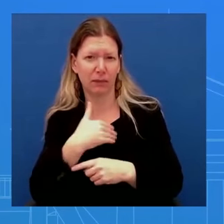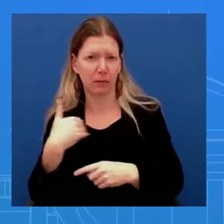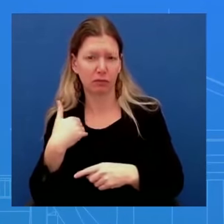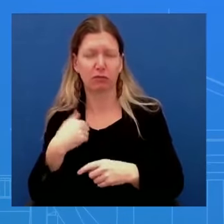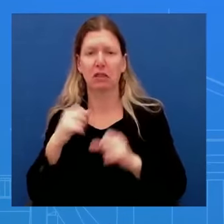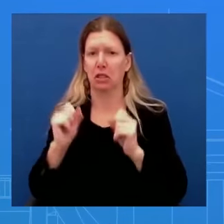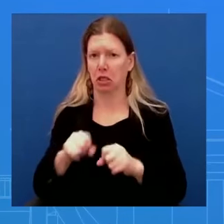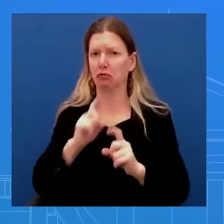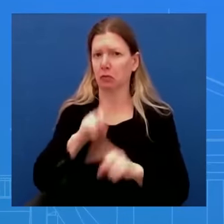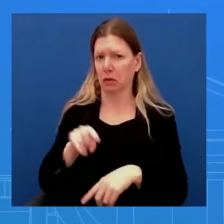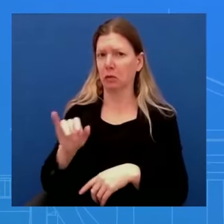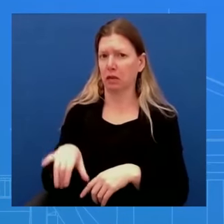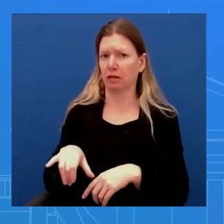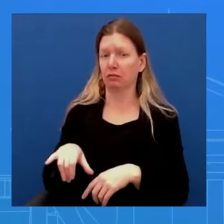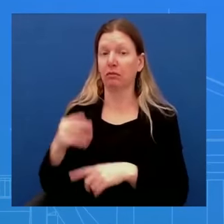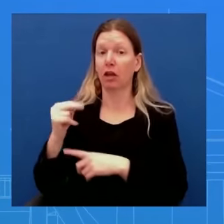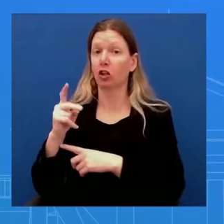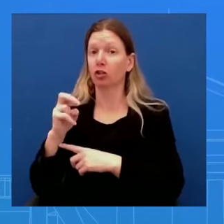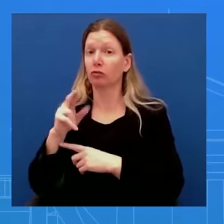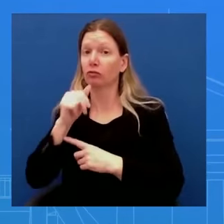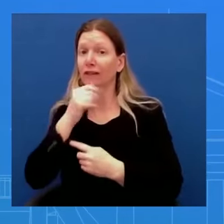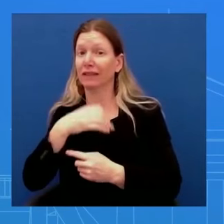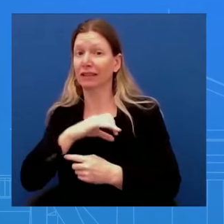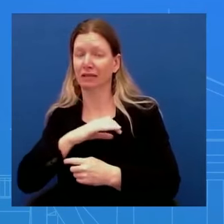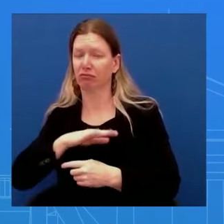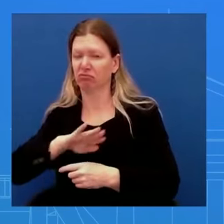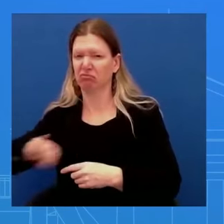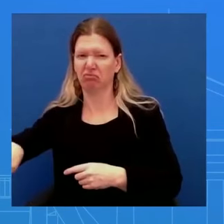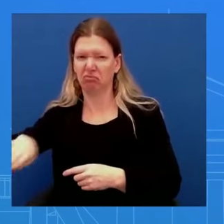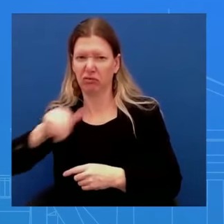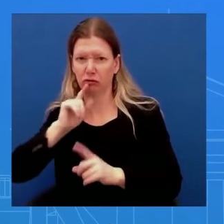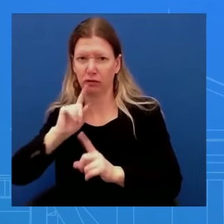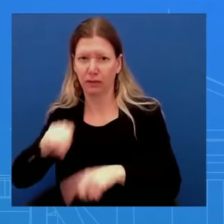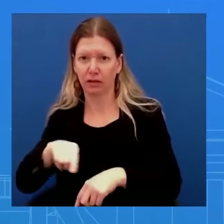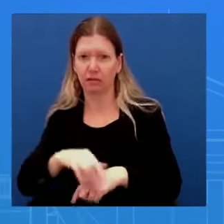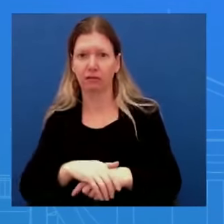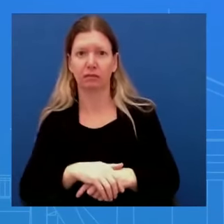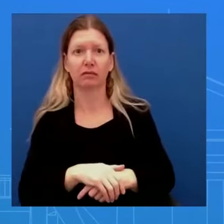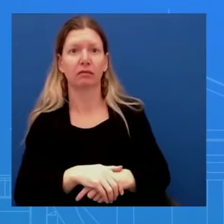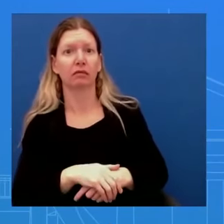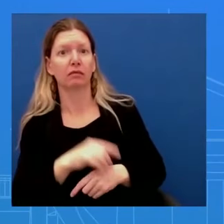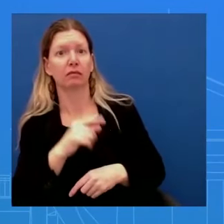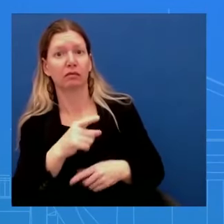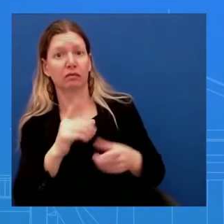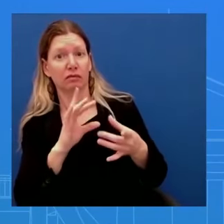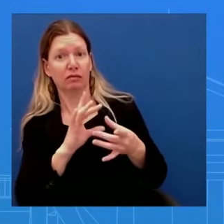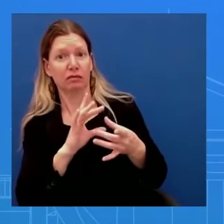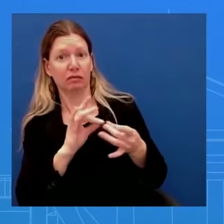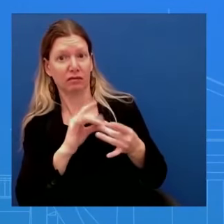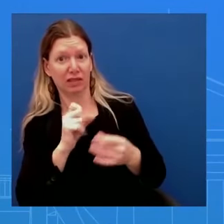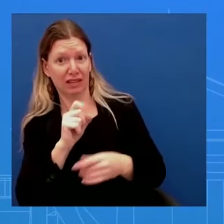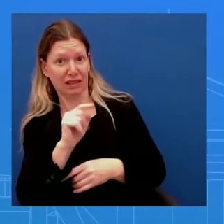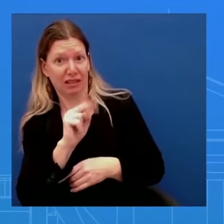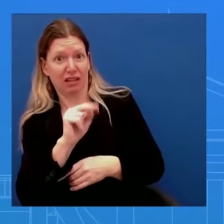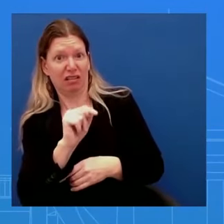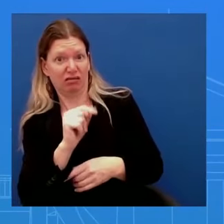have spoken to that, and again, you have called that a stunt in the past, right? So I just don't have anything else to add. I hear you. For today, I'm just not going to say anything